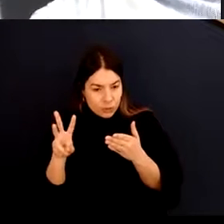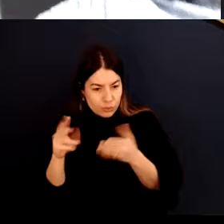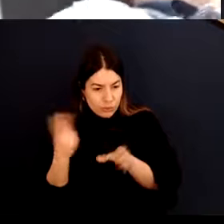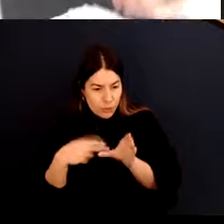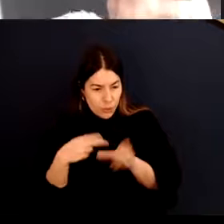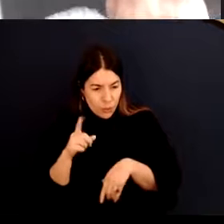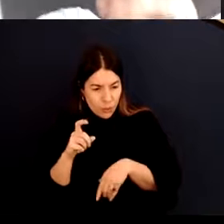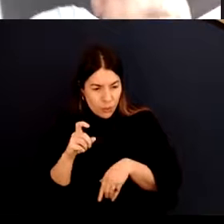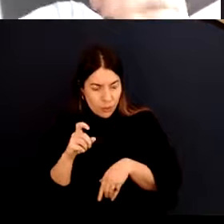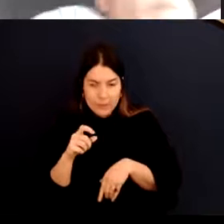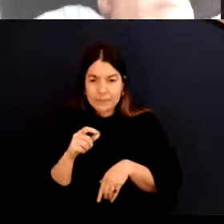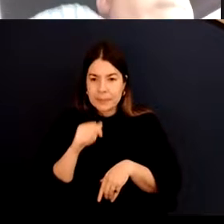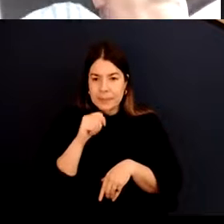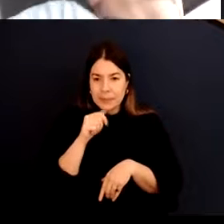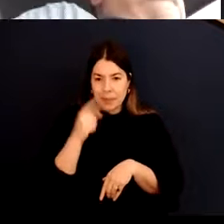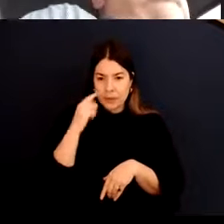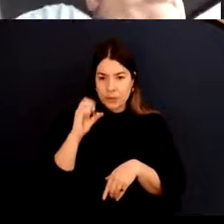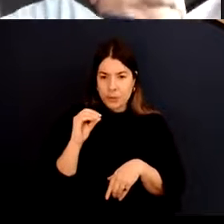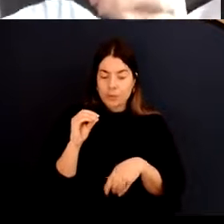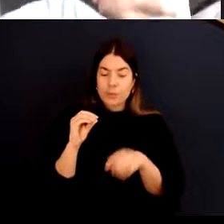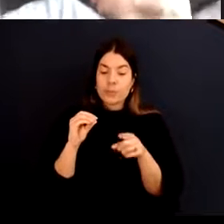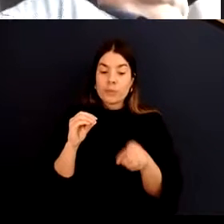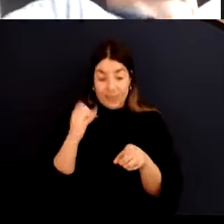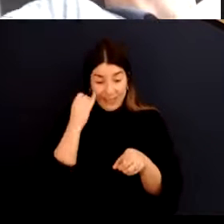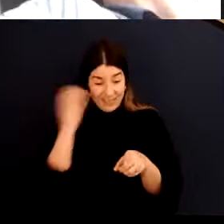up. If not